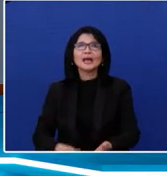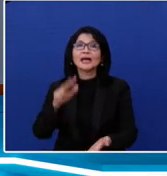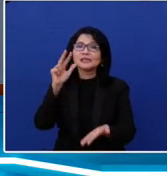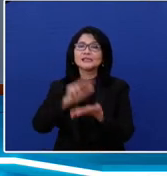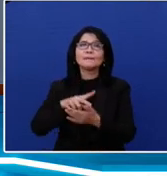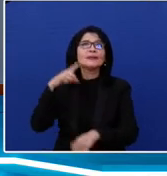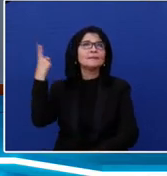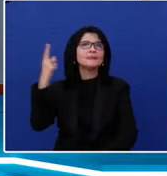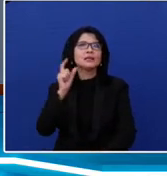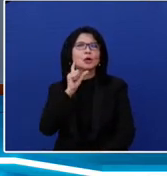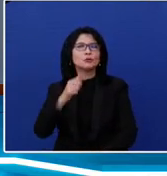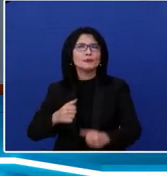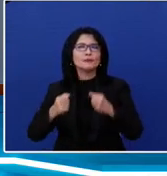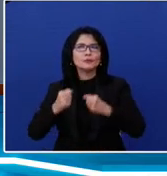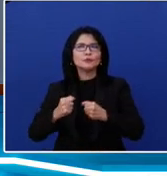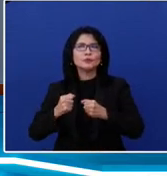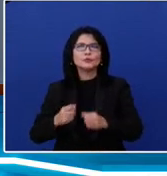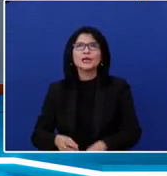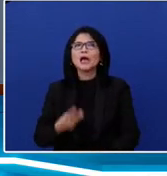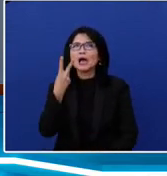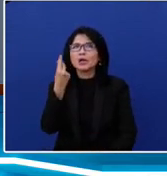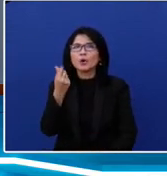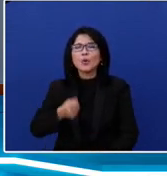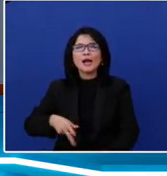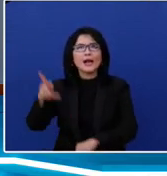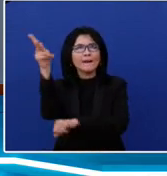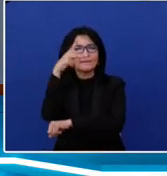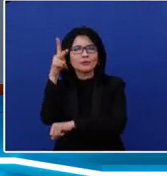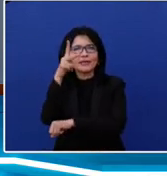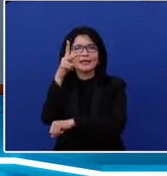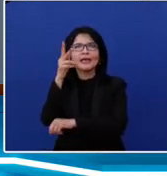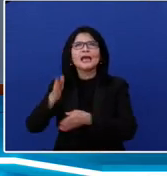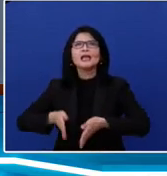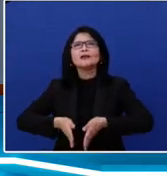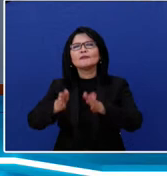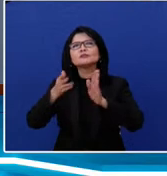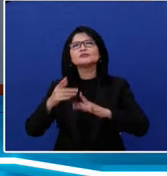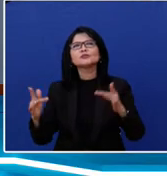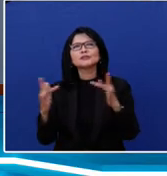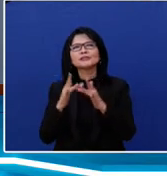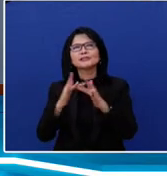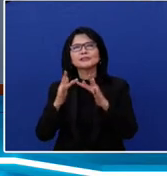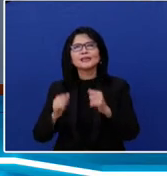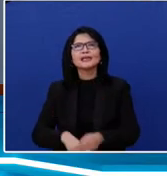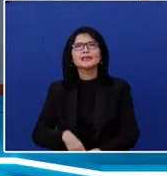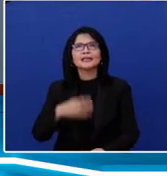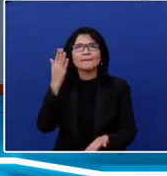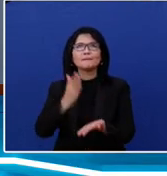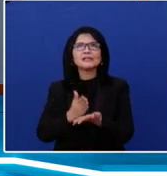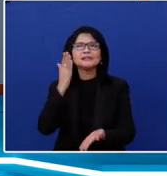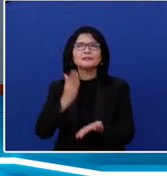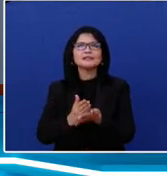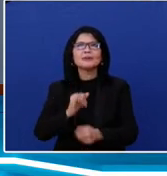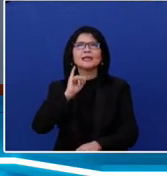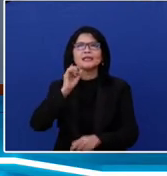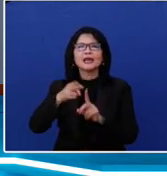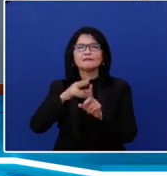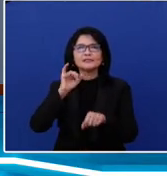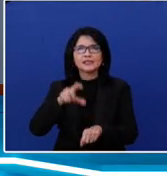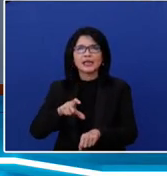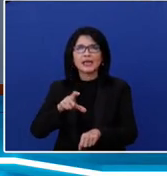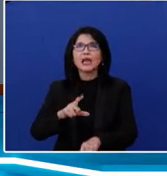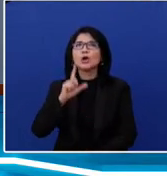projects and improve the implementation of each principle and